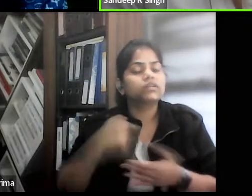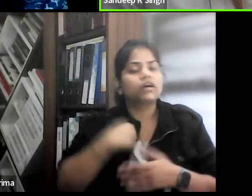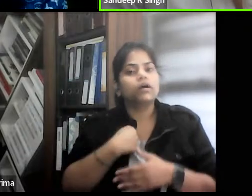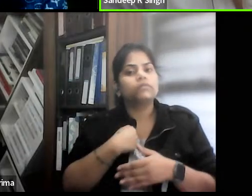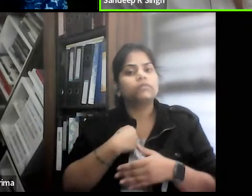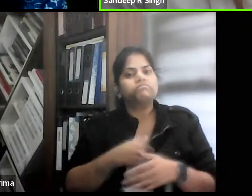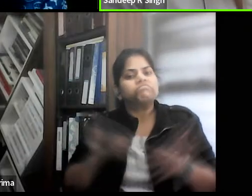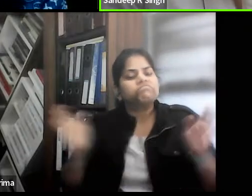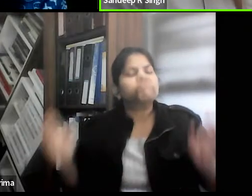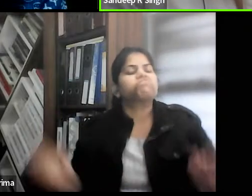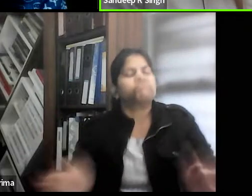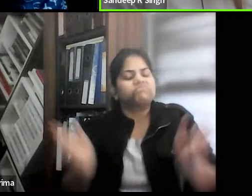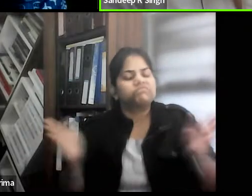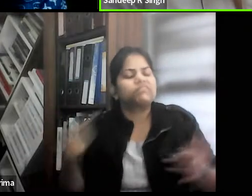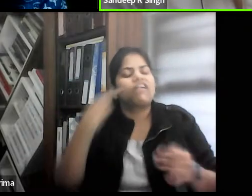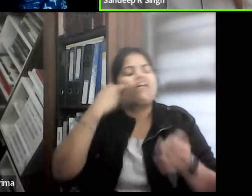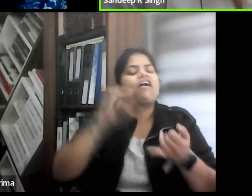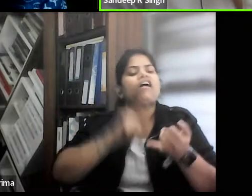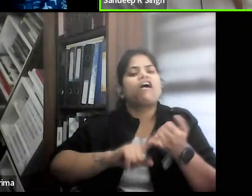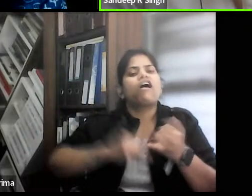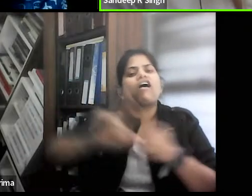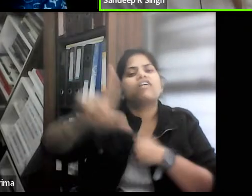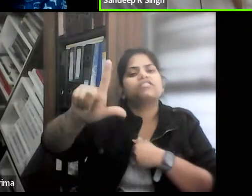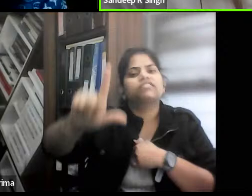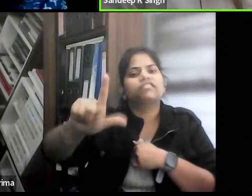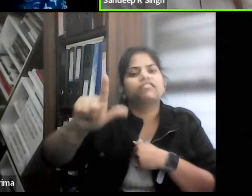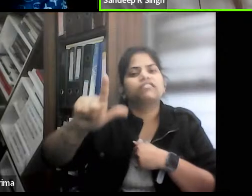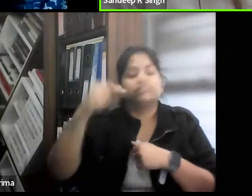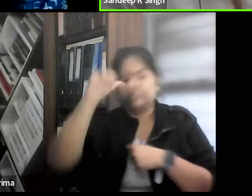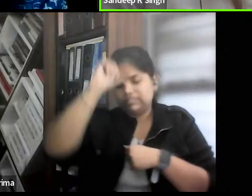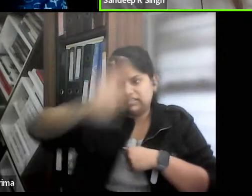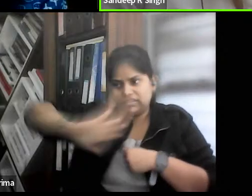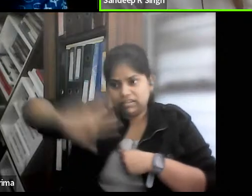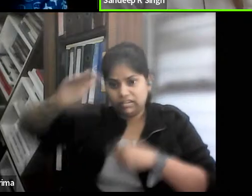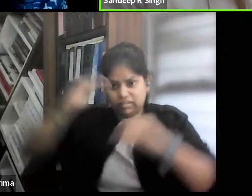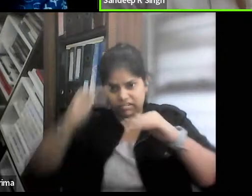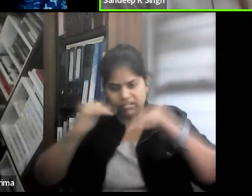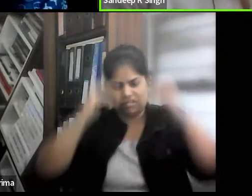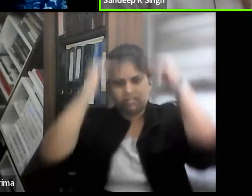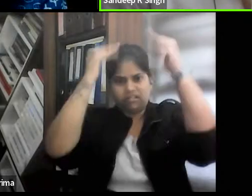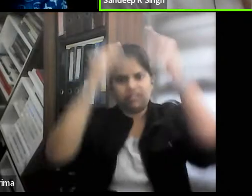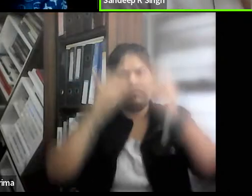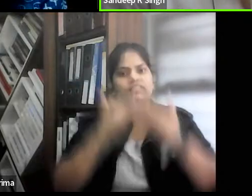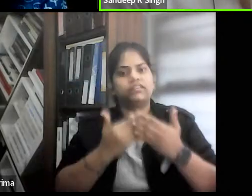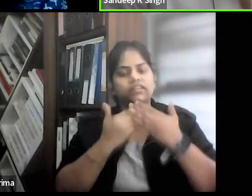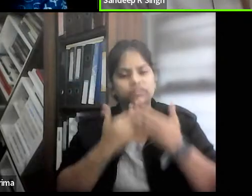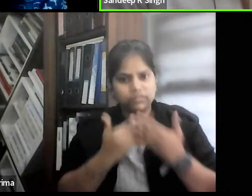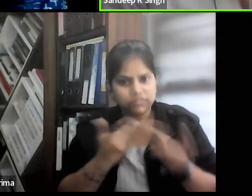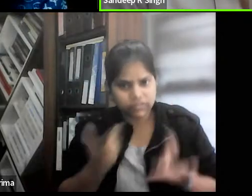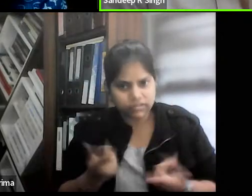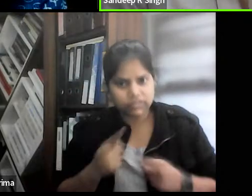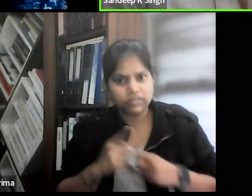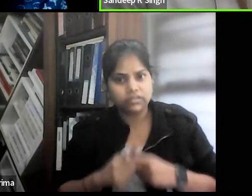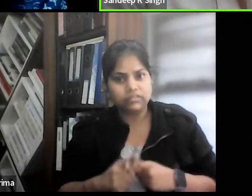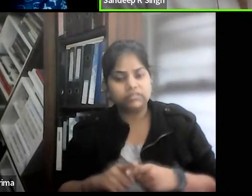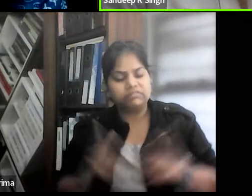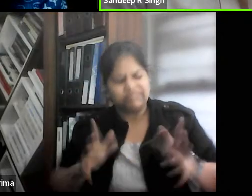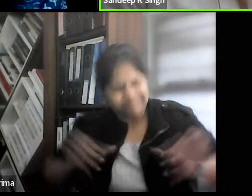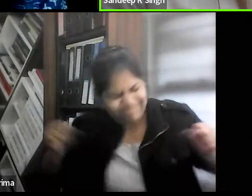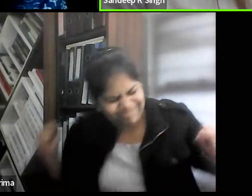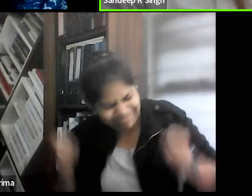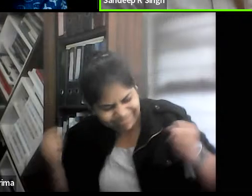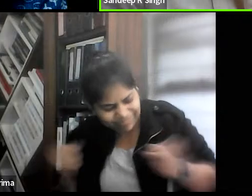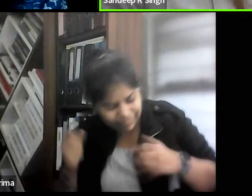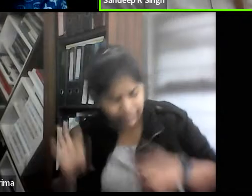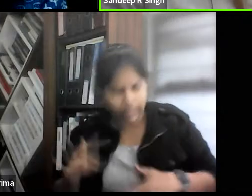ISL in Indian academia, in Indian higher education at a great, with a great force. Because I remember, like, when I